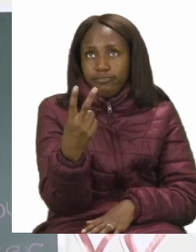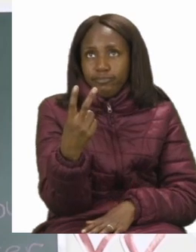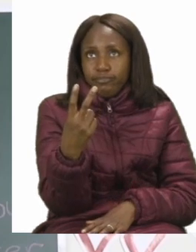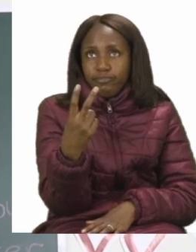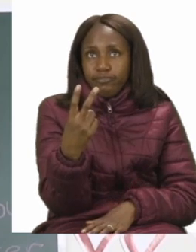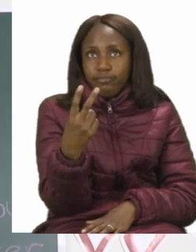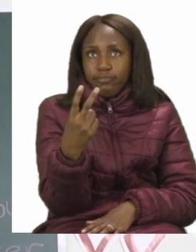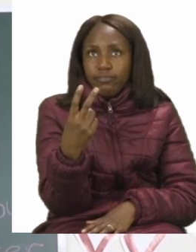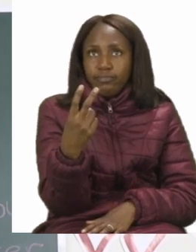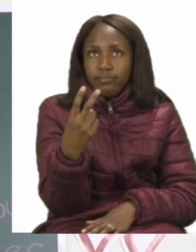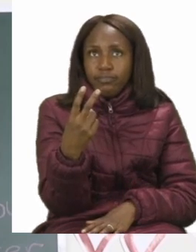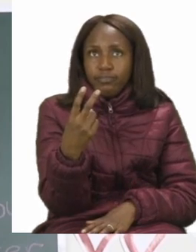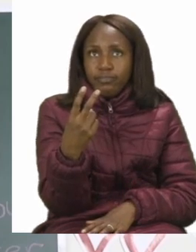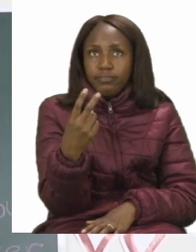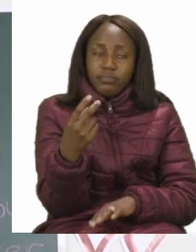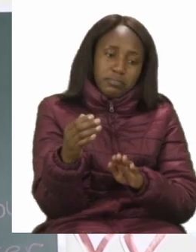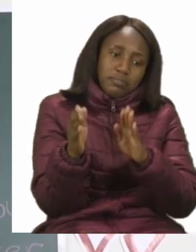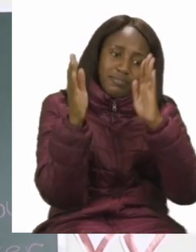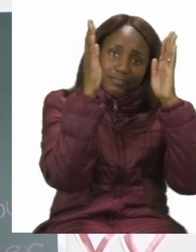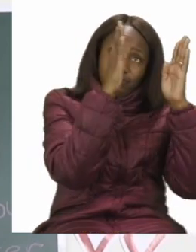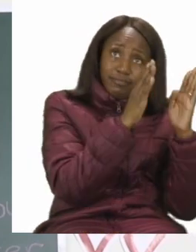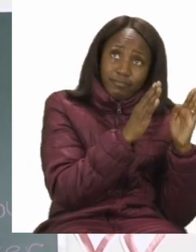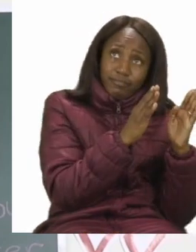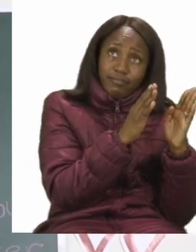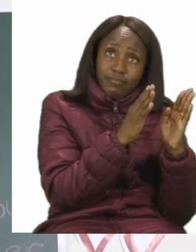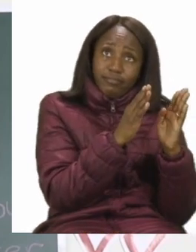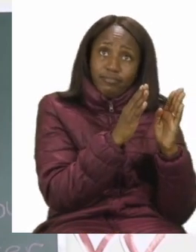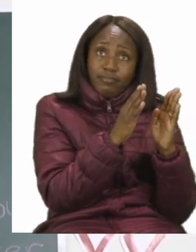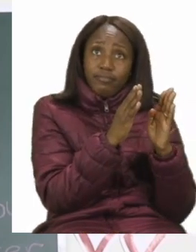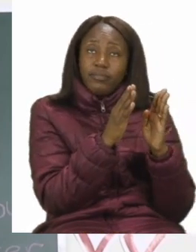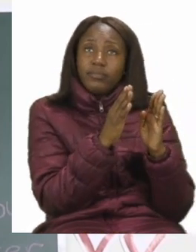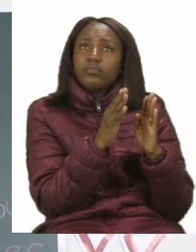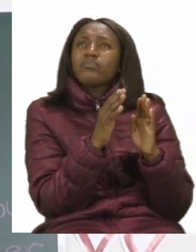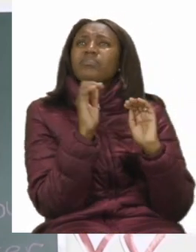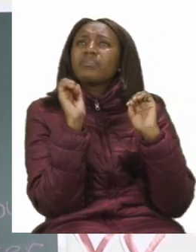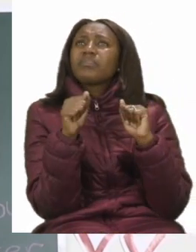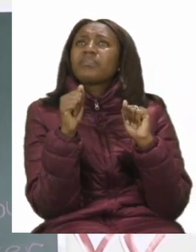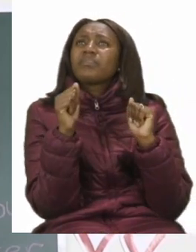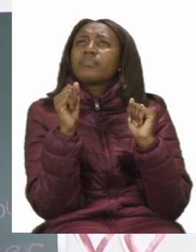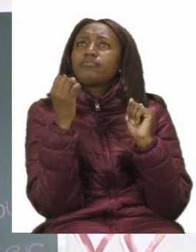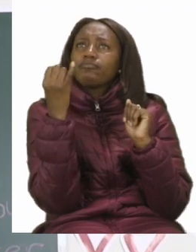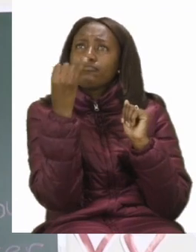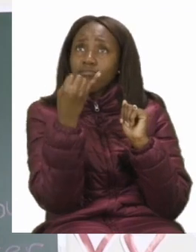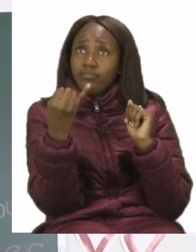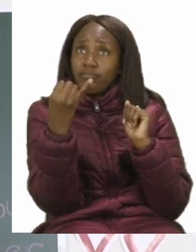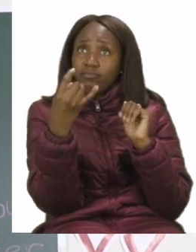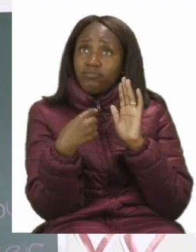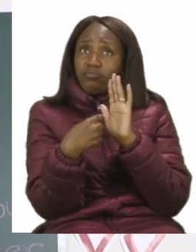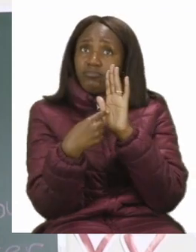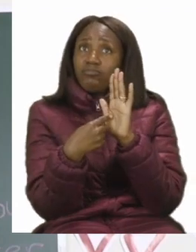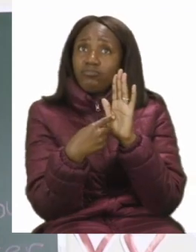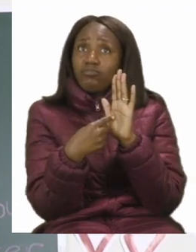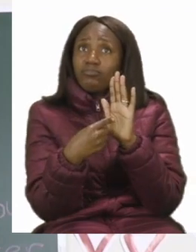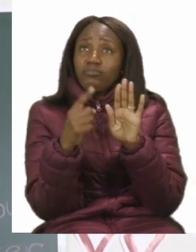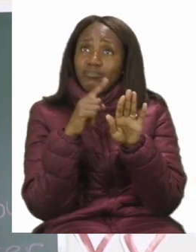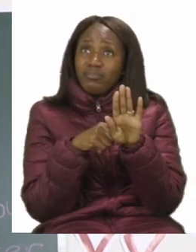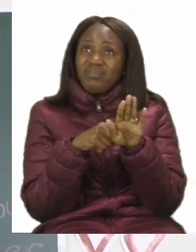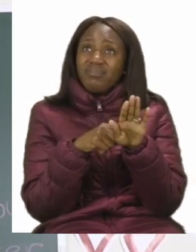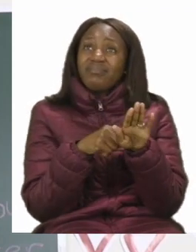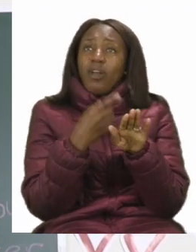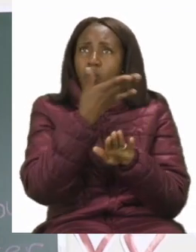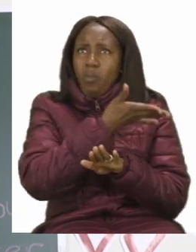Okay, on this side we have to draw in our time at half